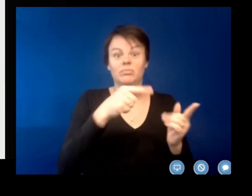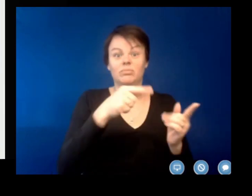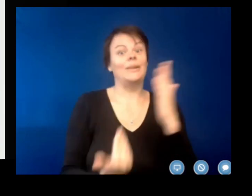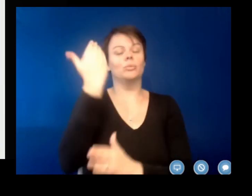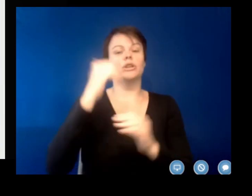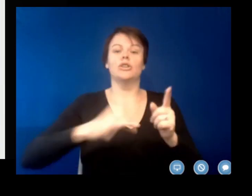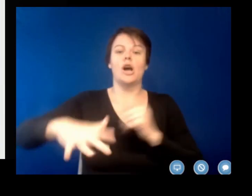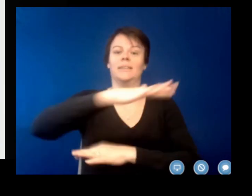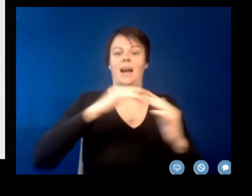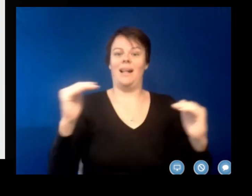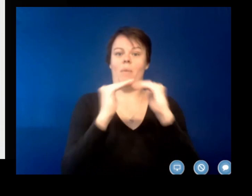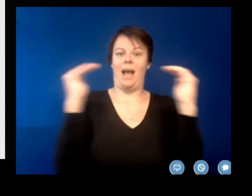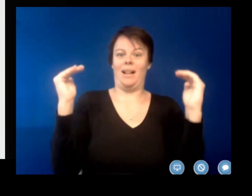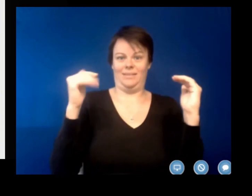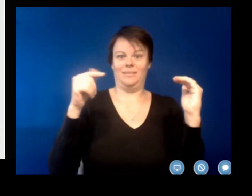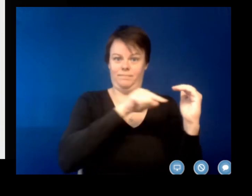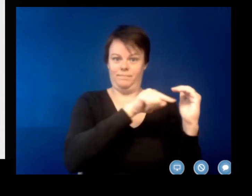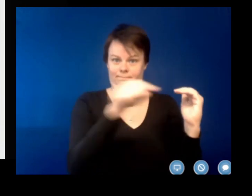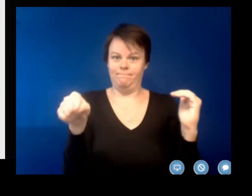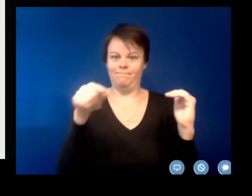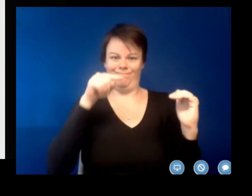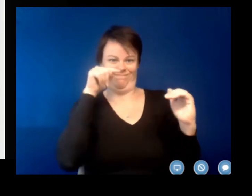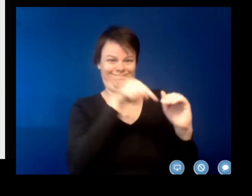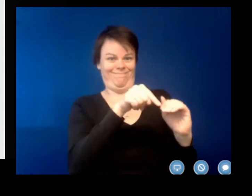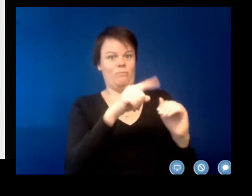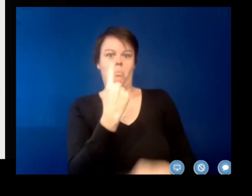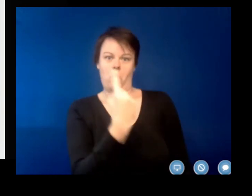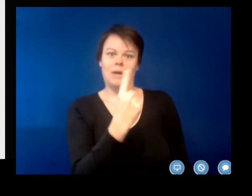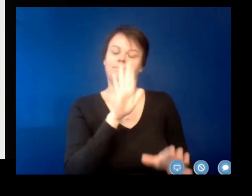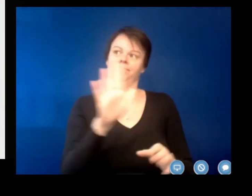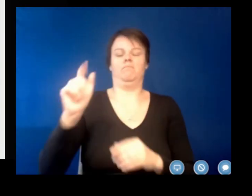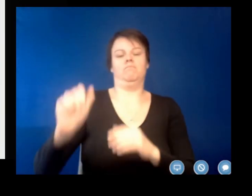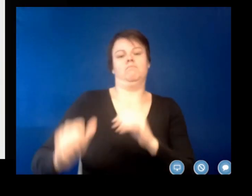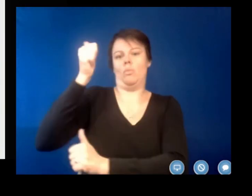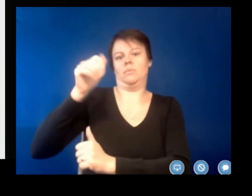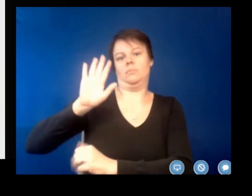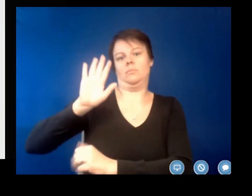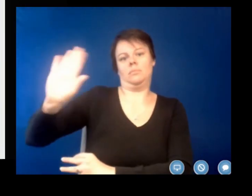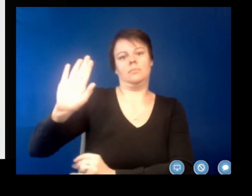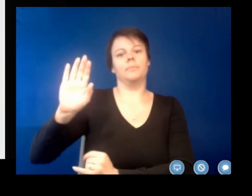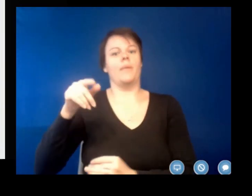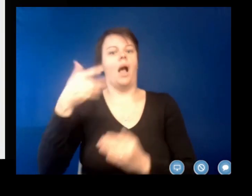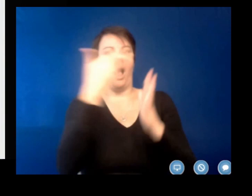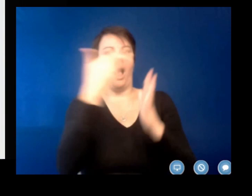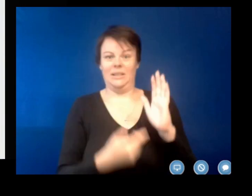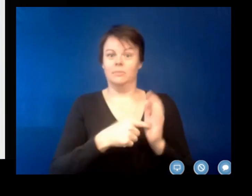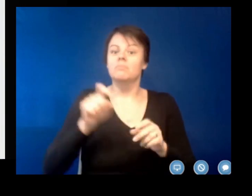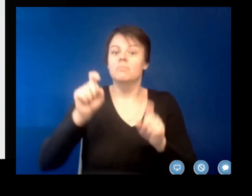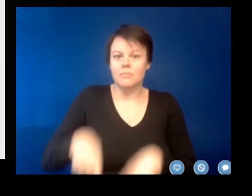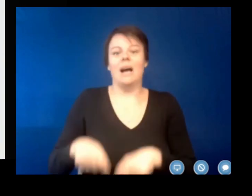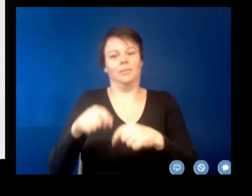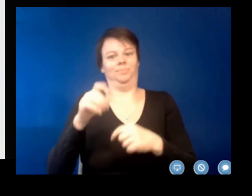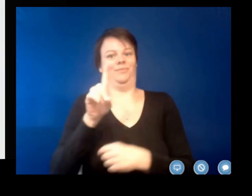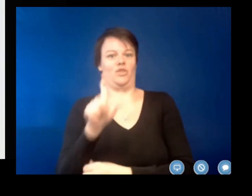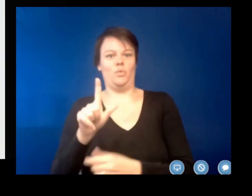So his important message is to understand the mechanism of communication and to understand world